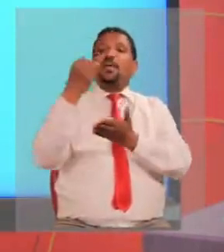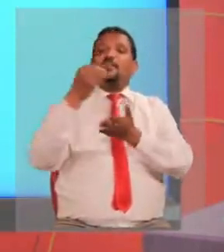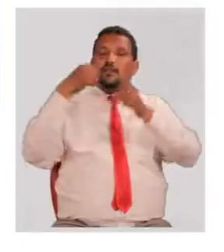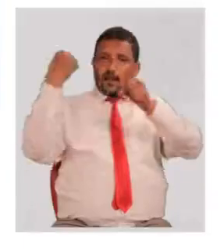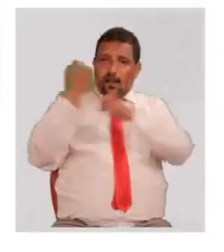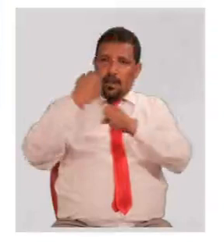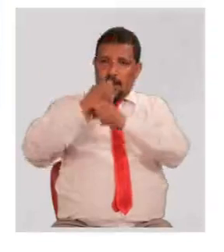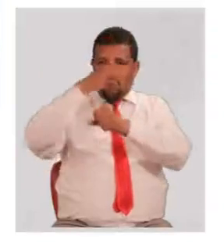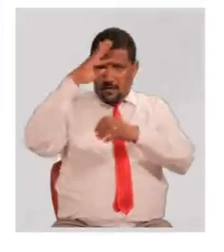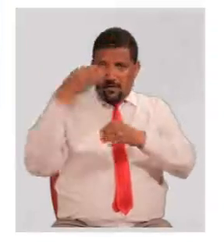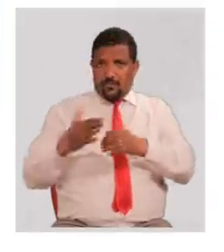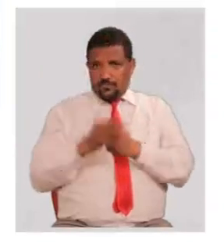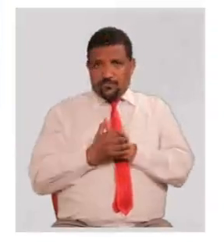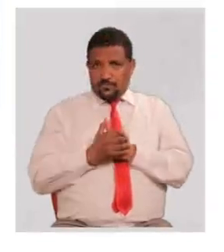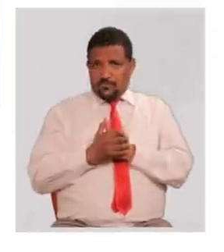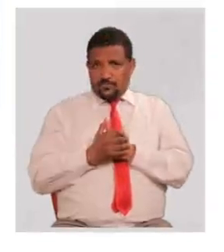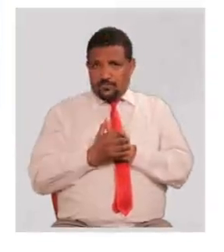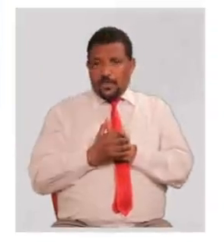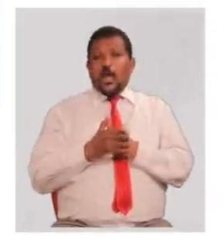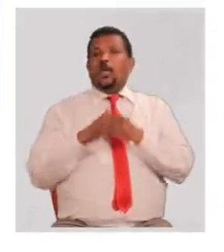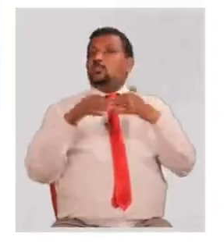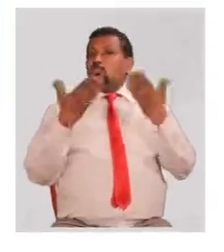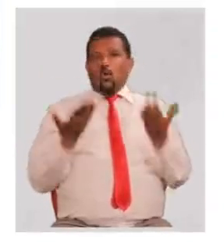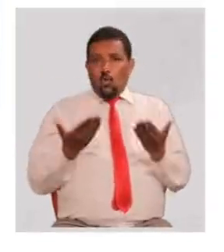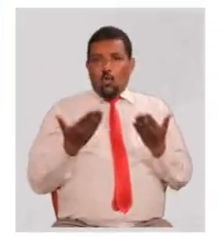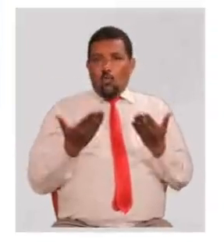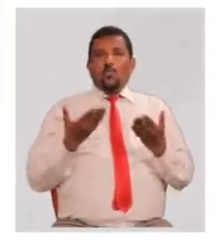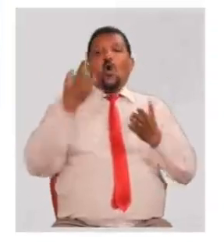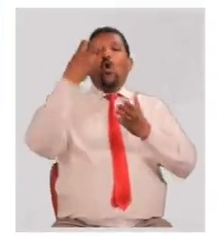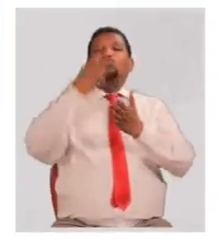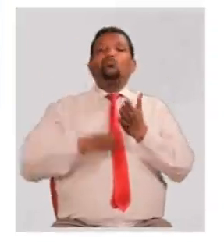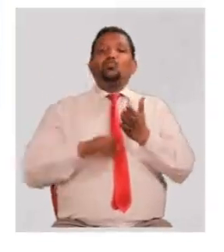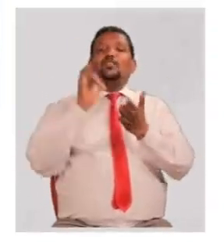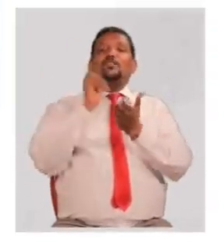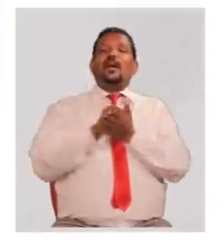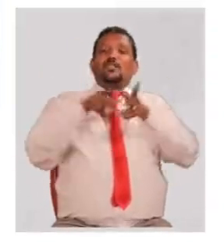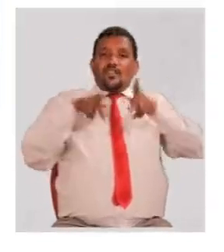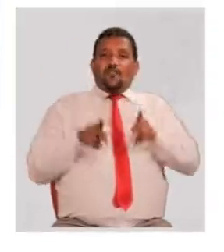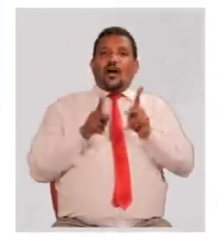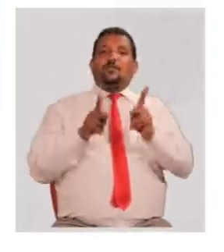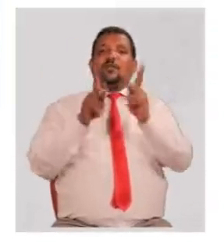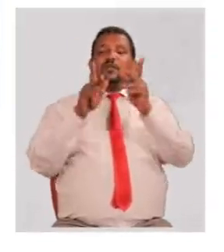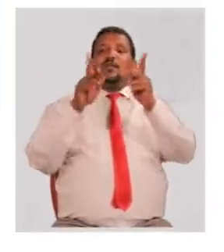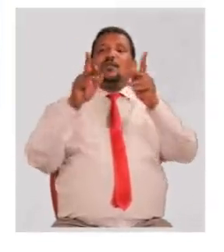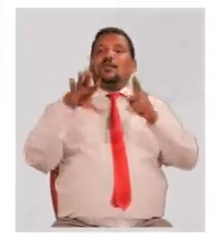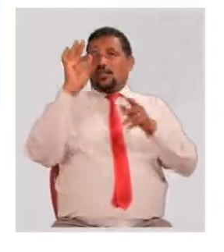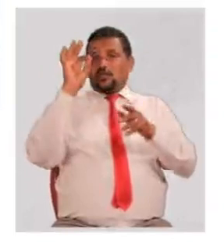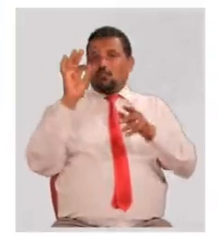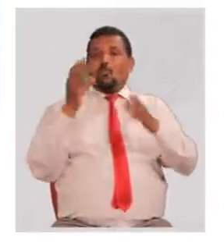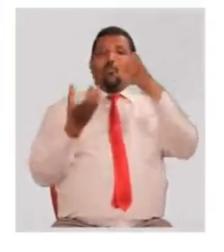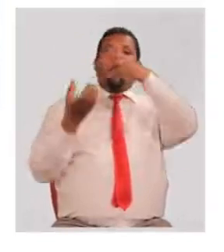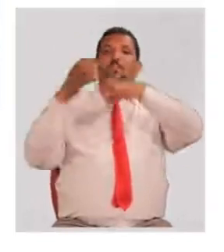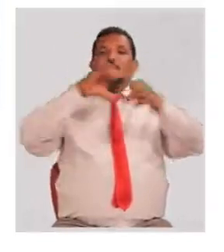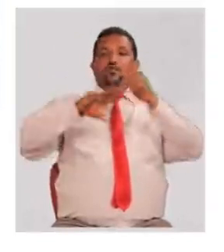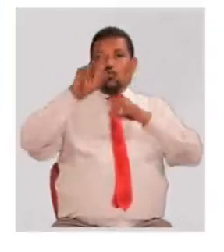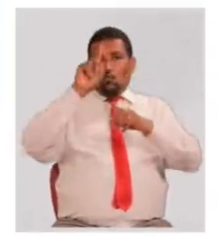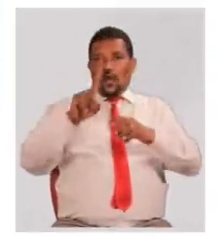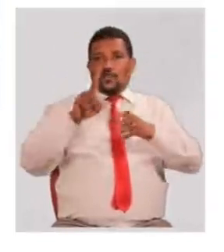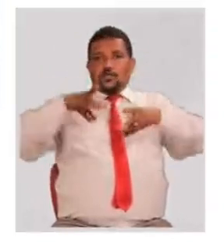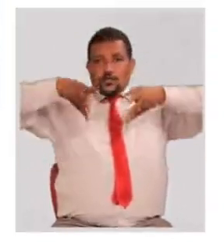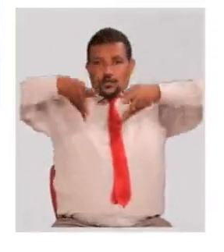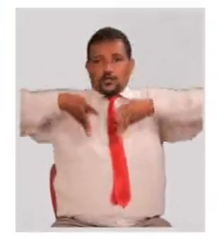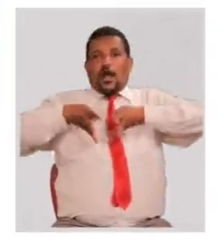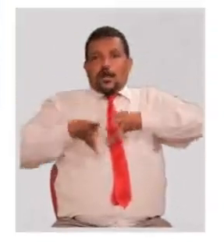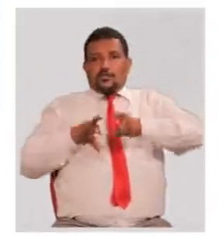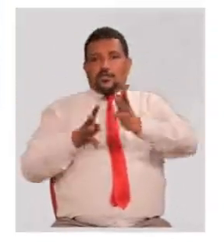labor. So, the outputs that the farmer gets from the combination of one tractor